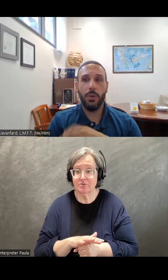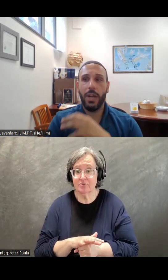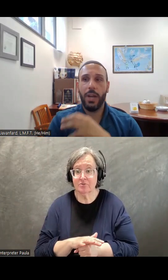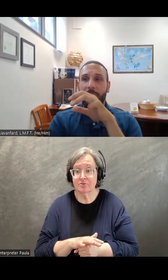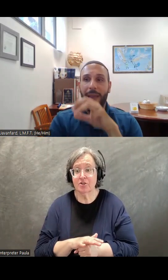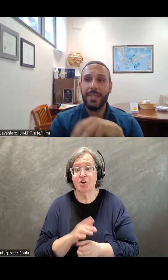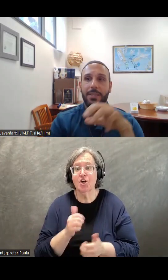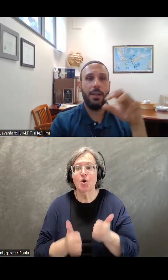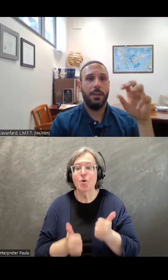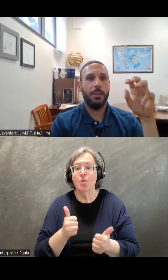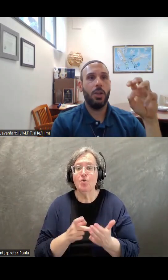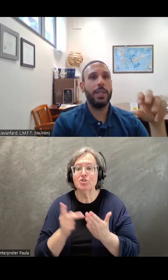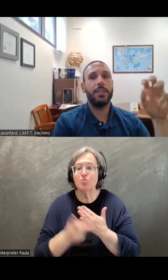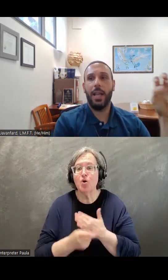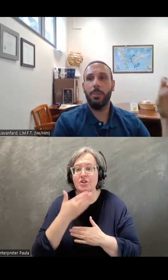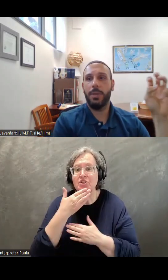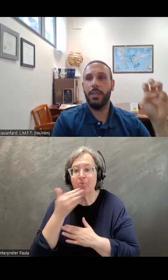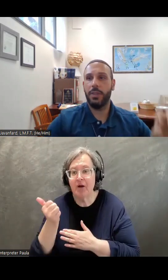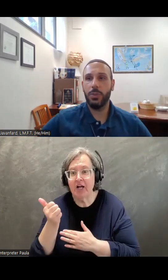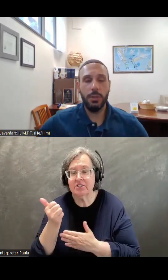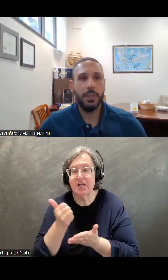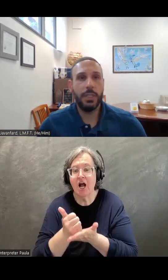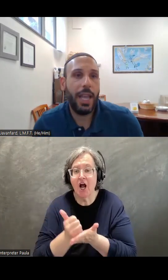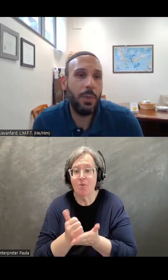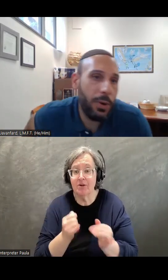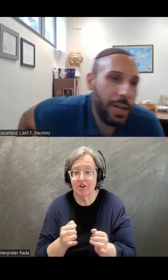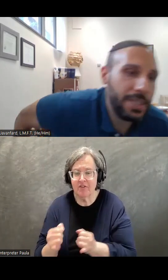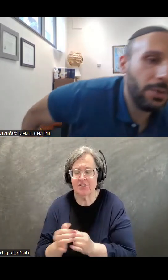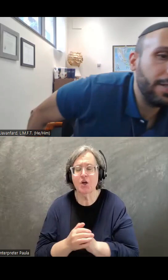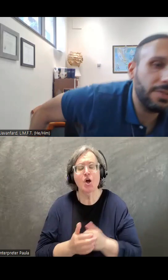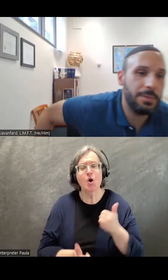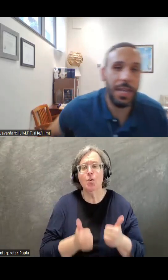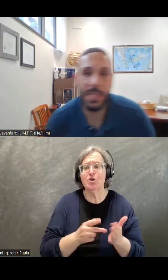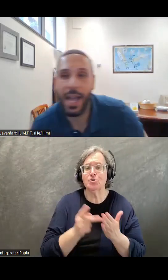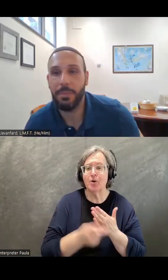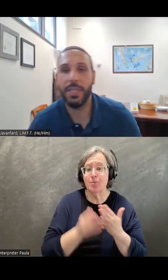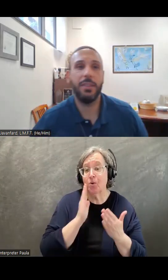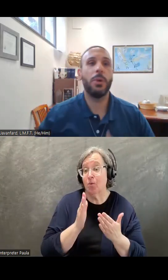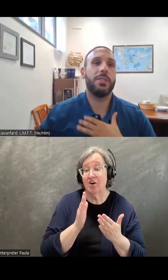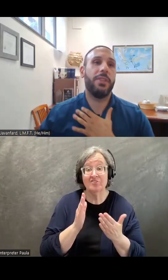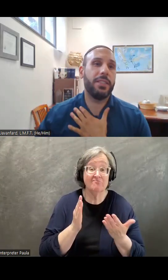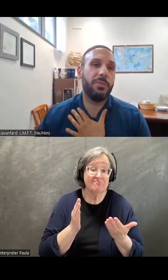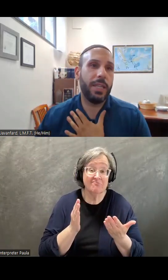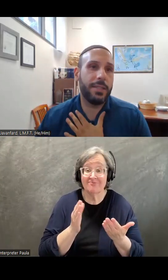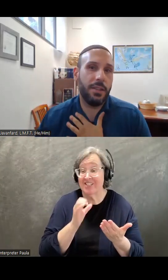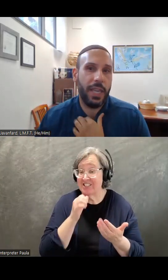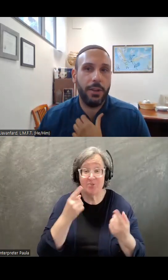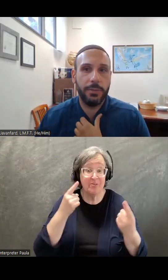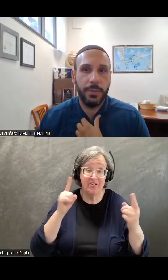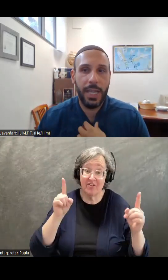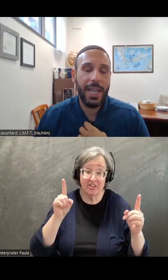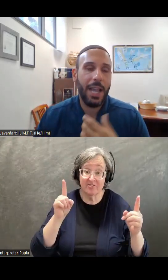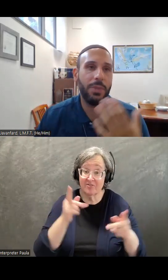what program is best going to help an individual and what program is going to sometimes not be the most effective place of